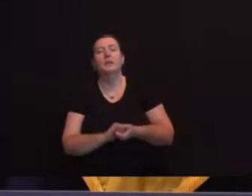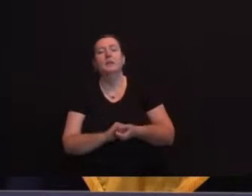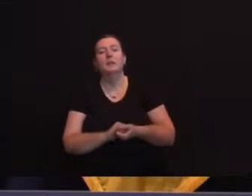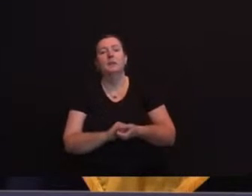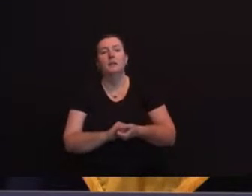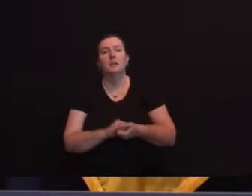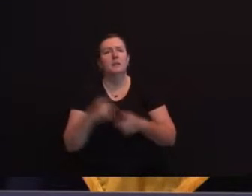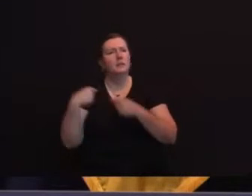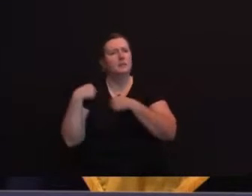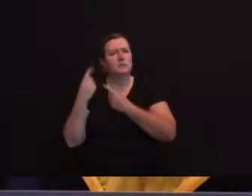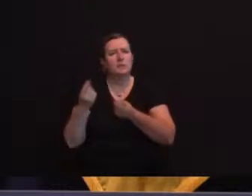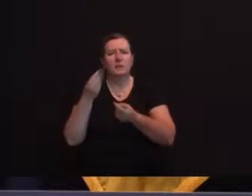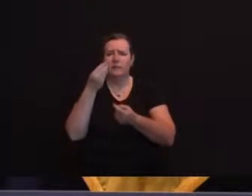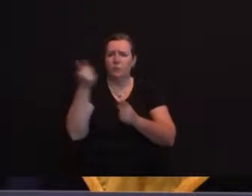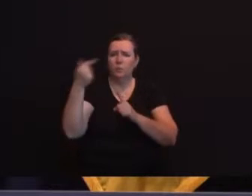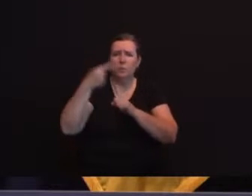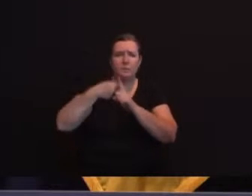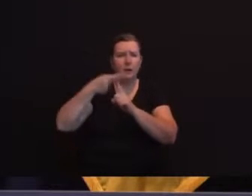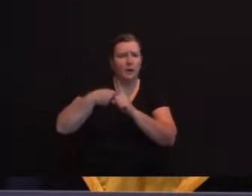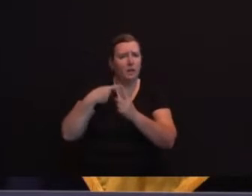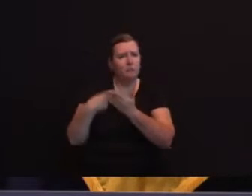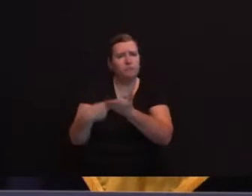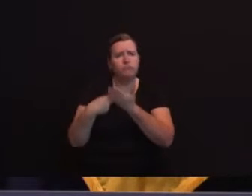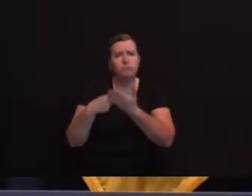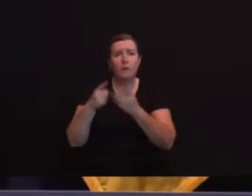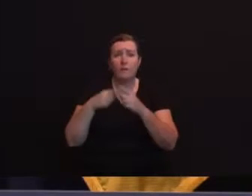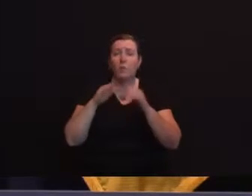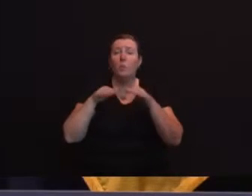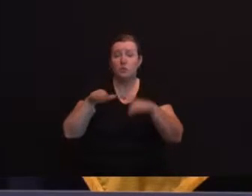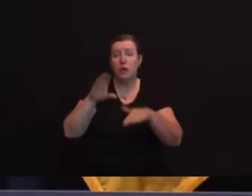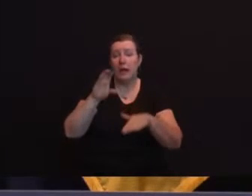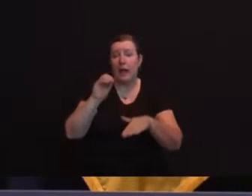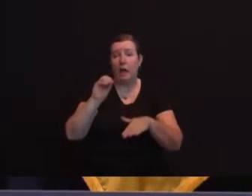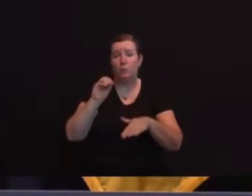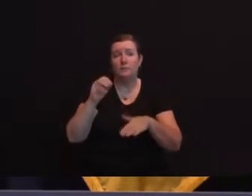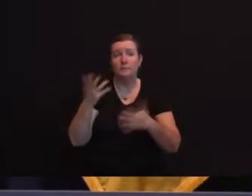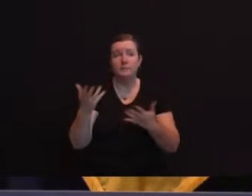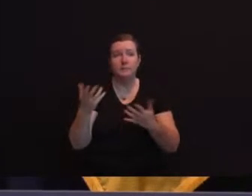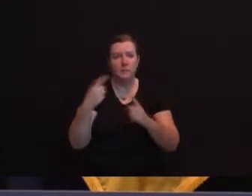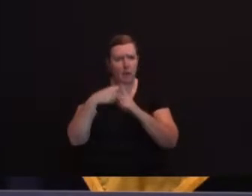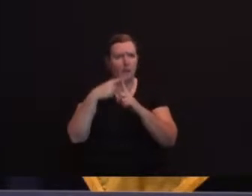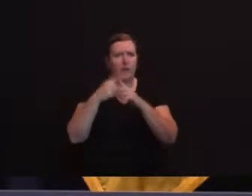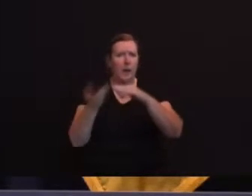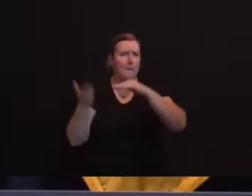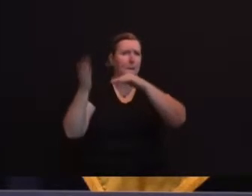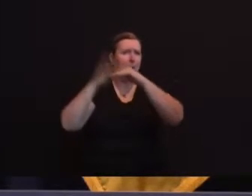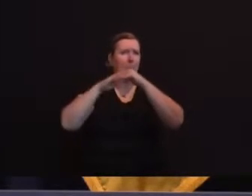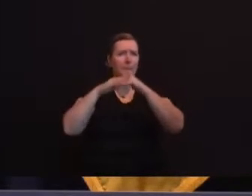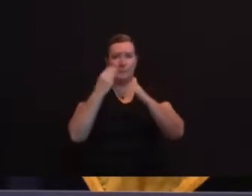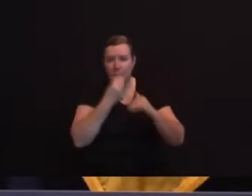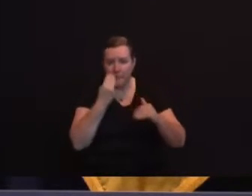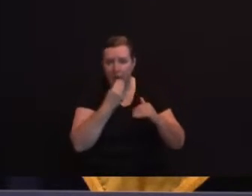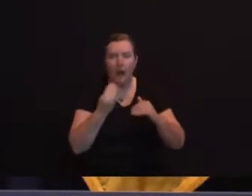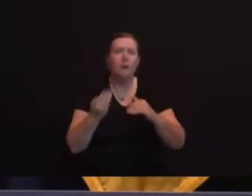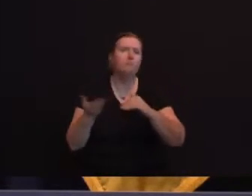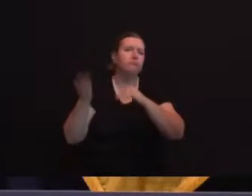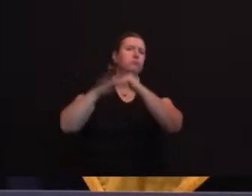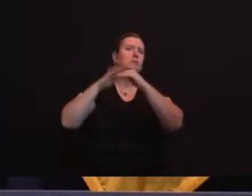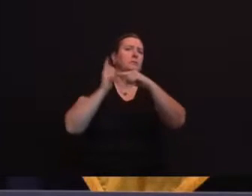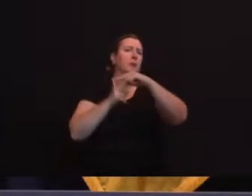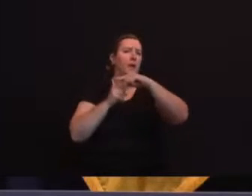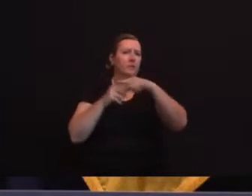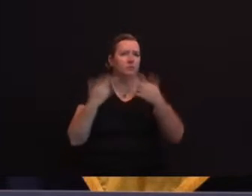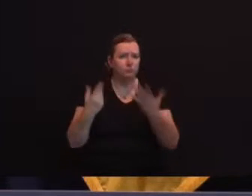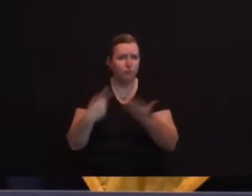months when Ocean County was leading the way in positives, Monmouth right behind it. Then we talked about Essex,